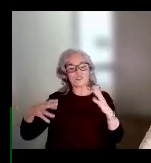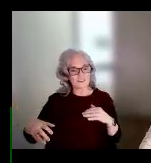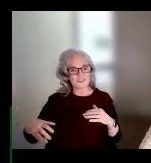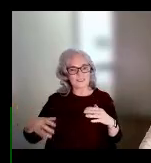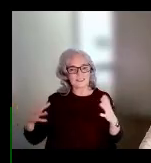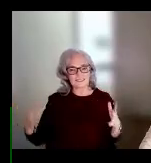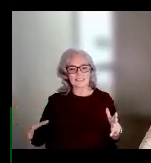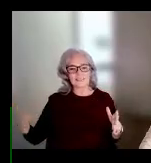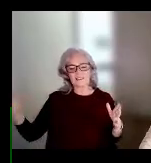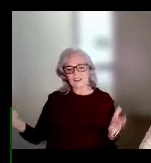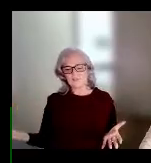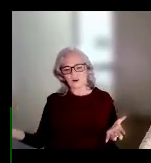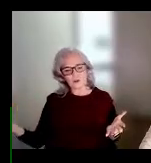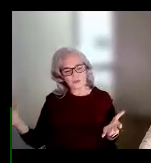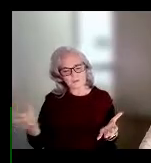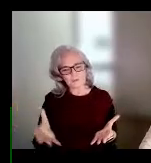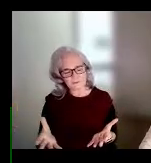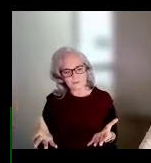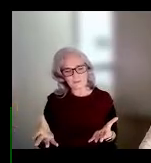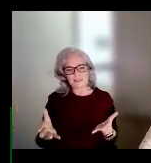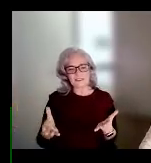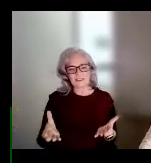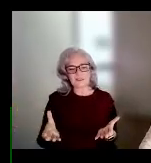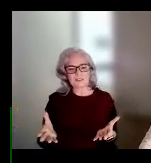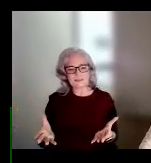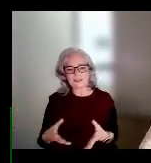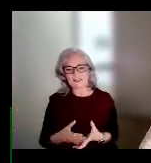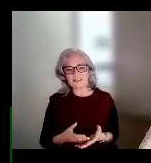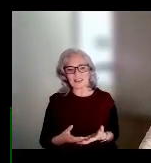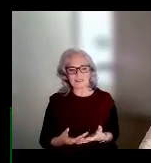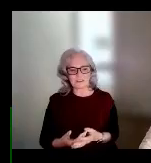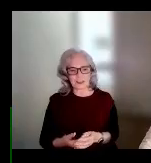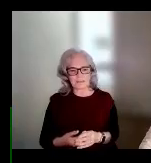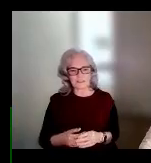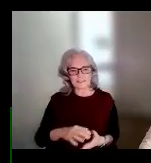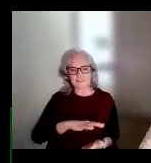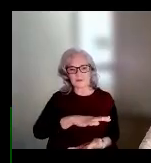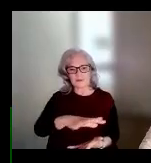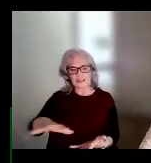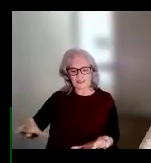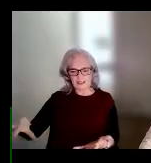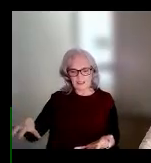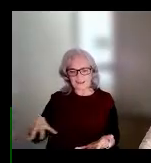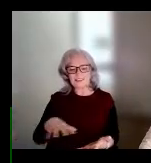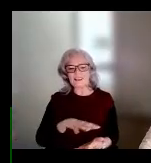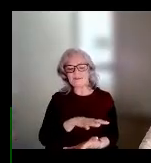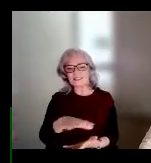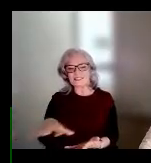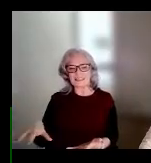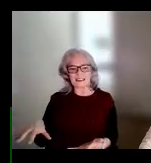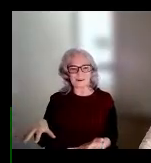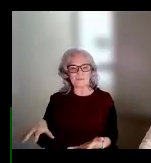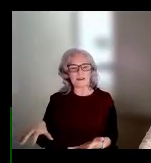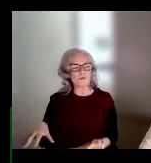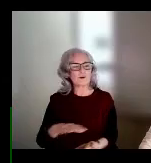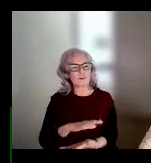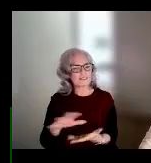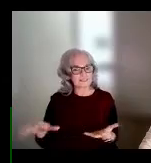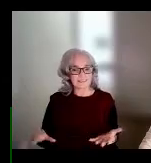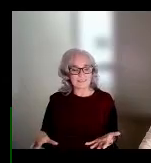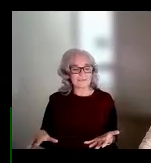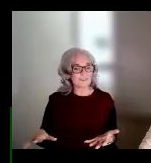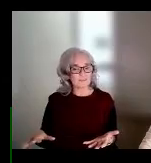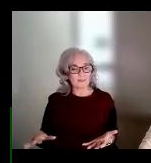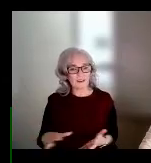care services, clinics, involving people living with MND and their families, so that that MND network